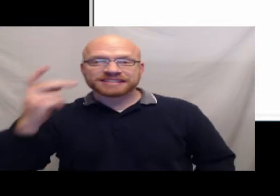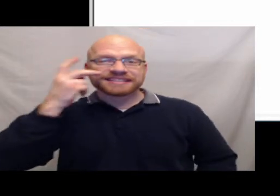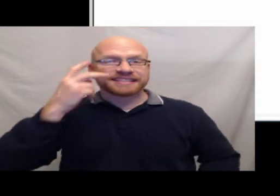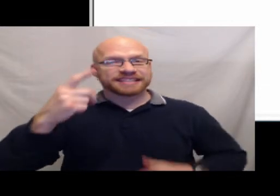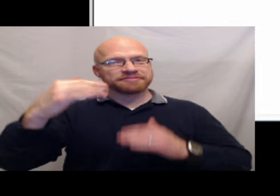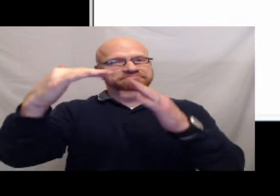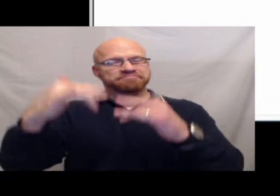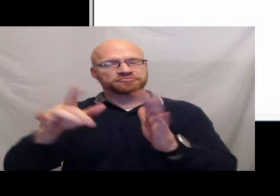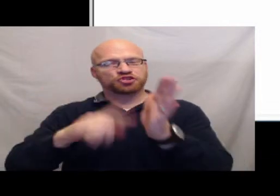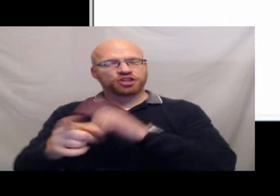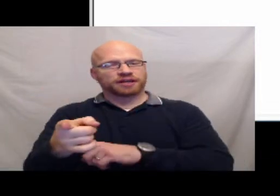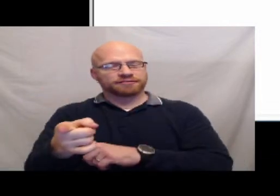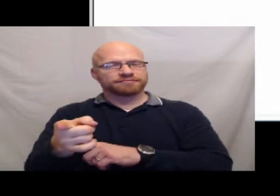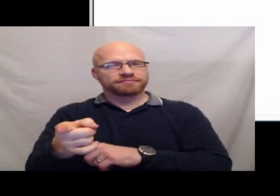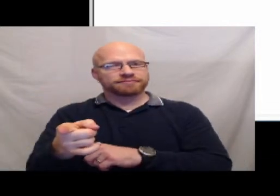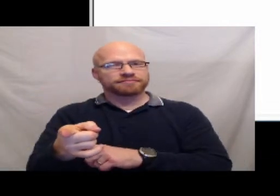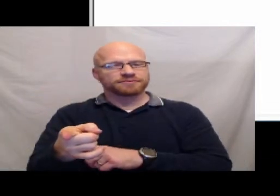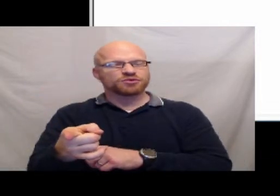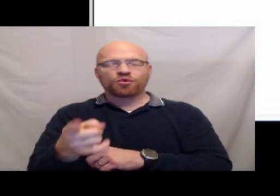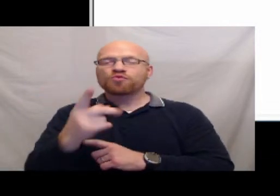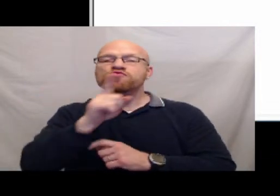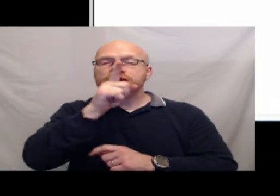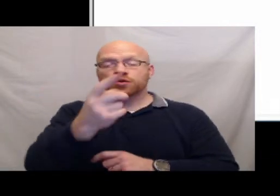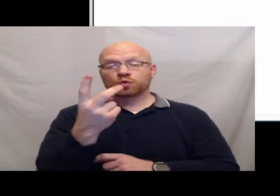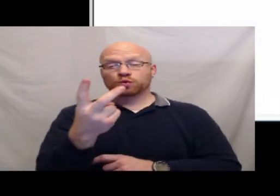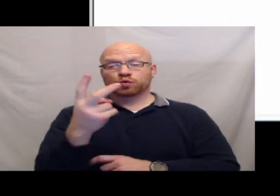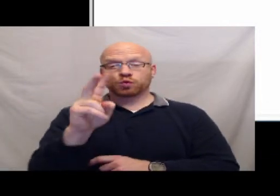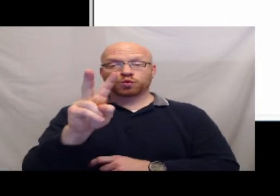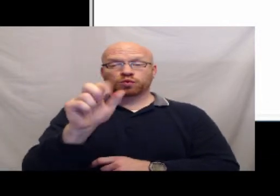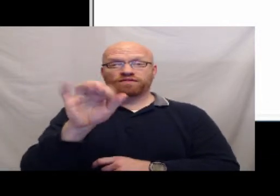And that works out. Okay?